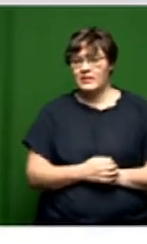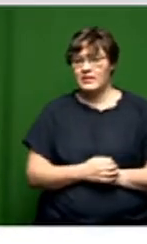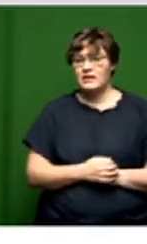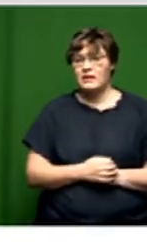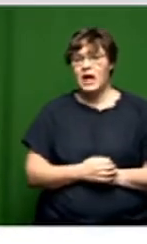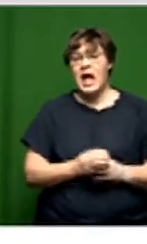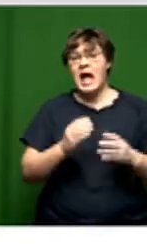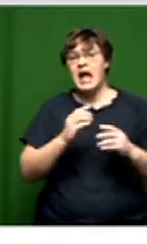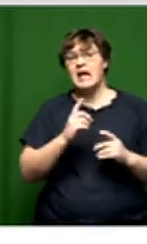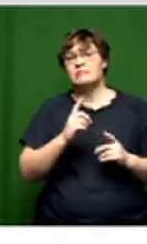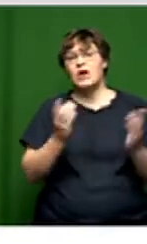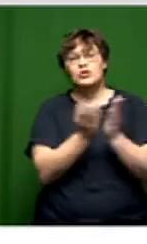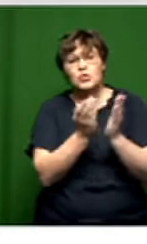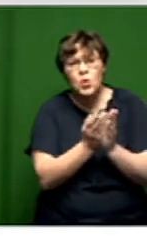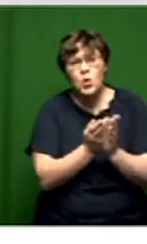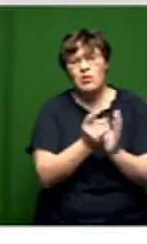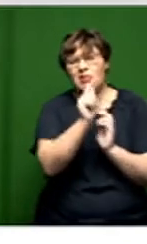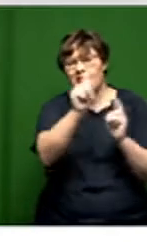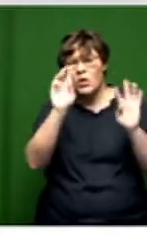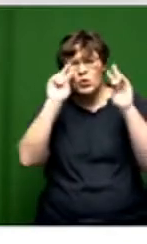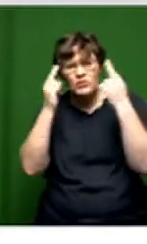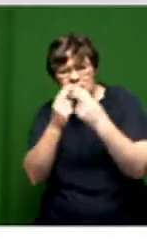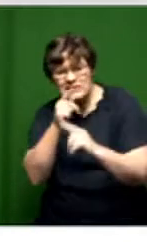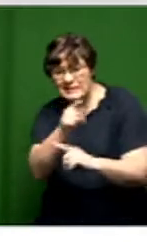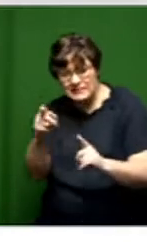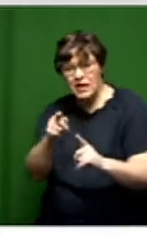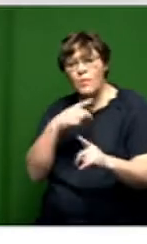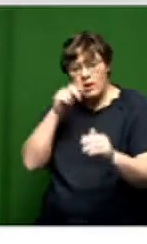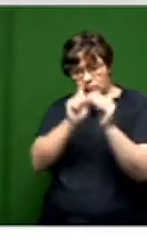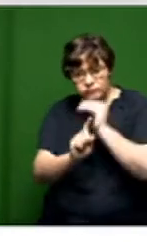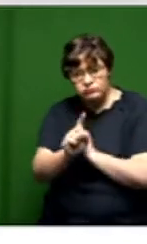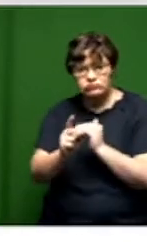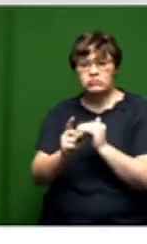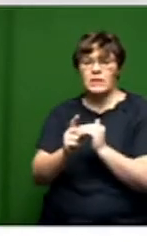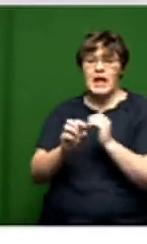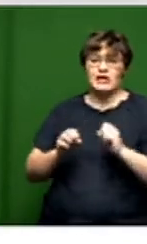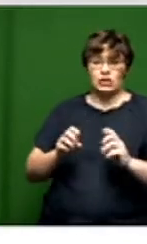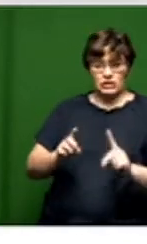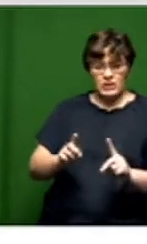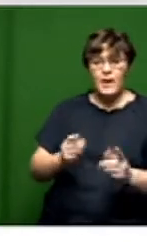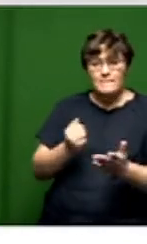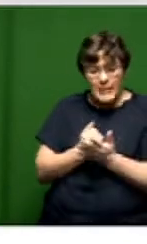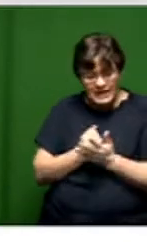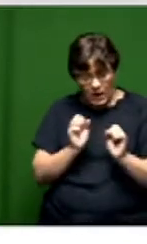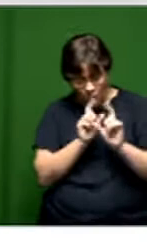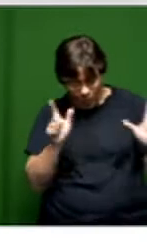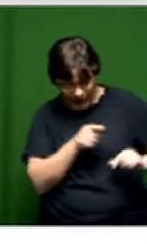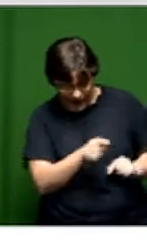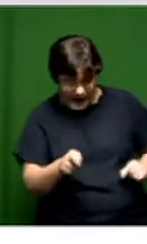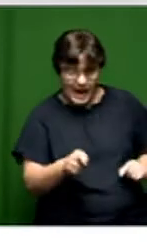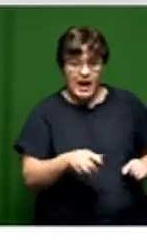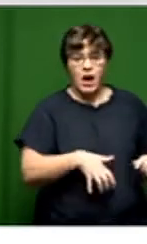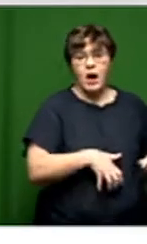of learning should have in actually raising greater awareness about sexual and reproductive